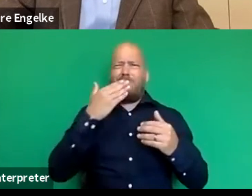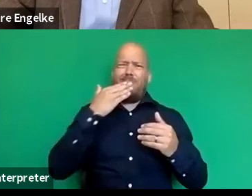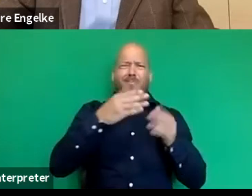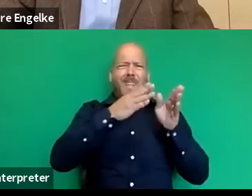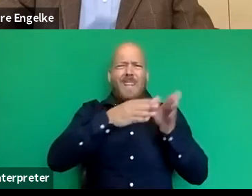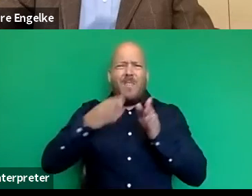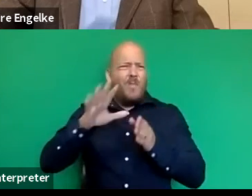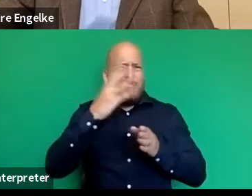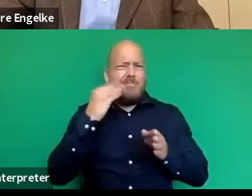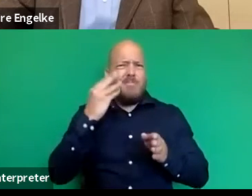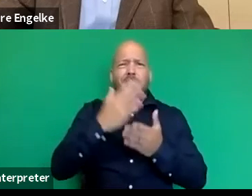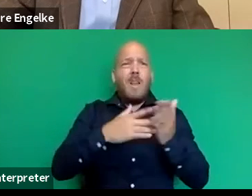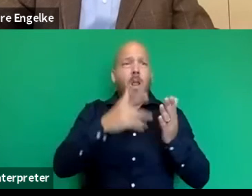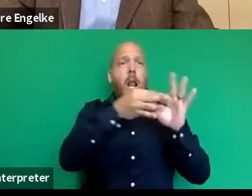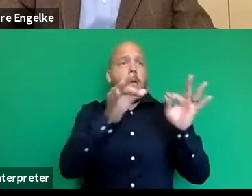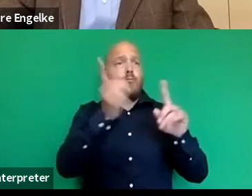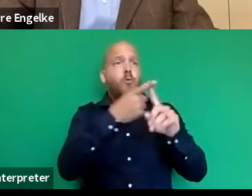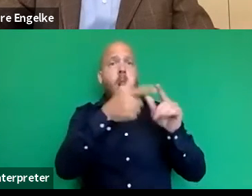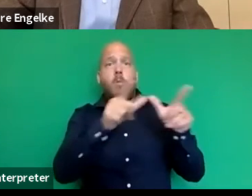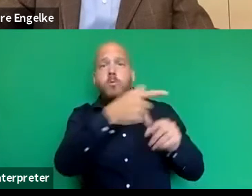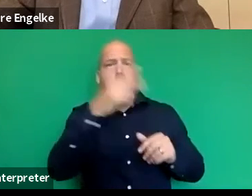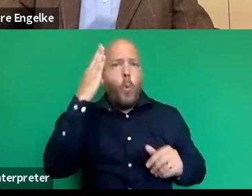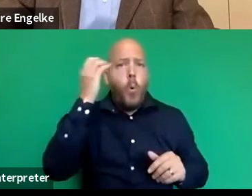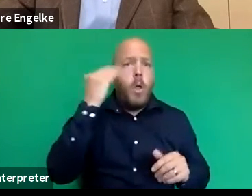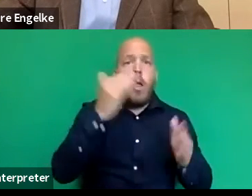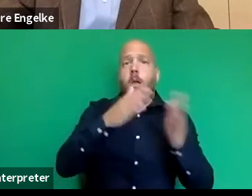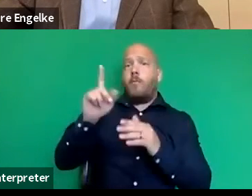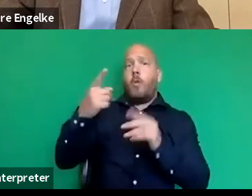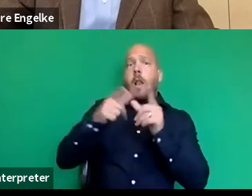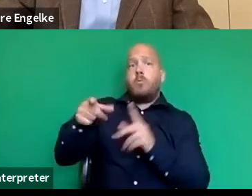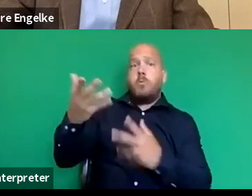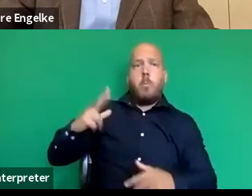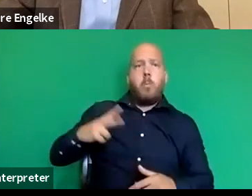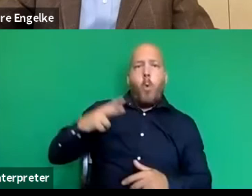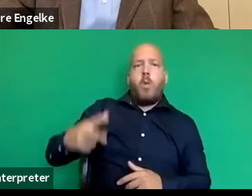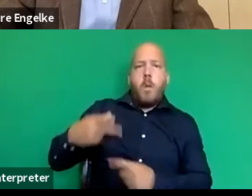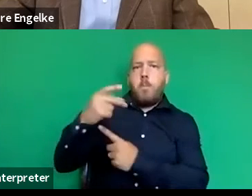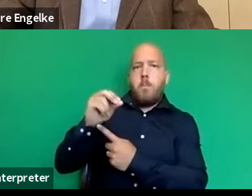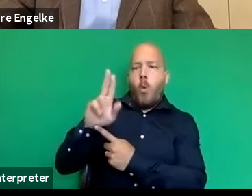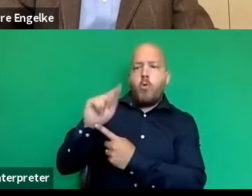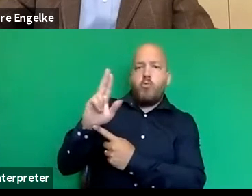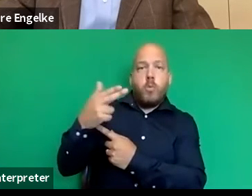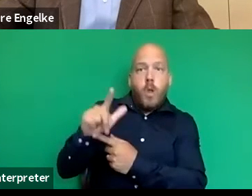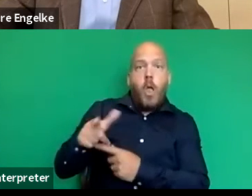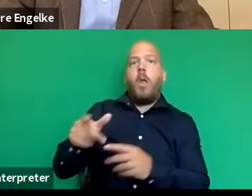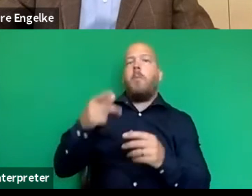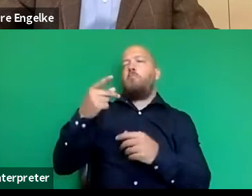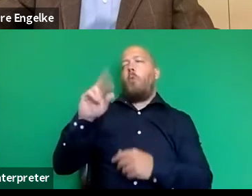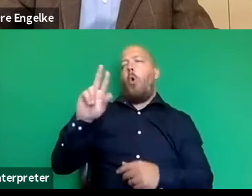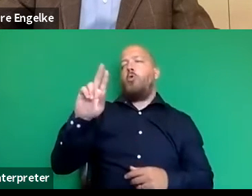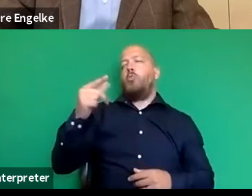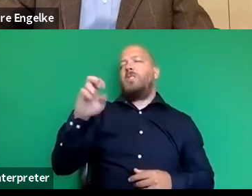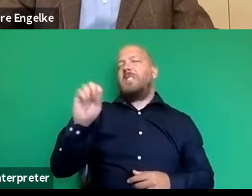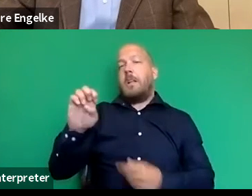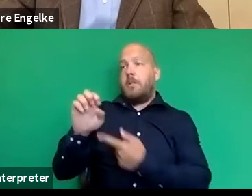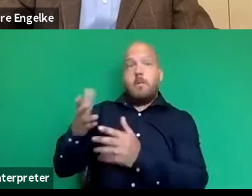language is Portuguese. And so we've gotten to test a little when it comes to other languages and automatic speech recognition. And we know that depending